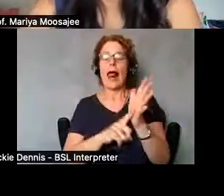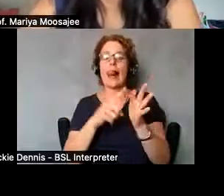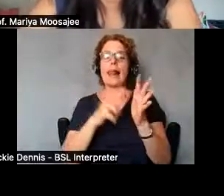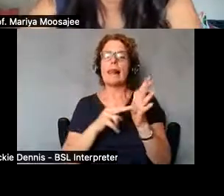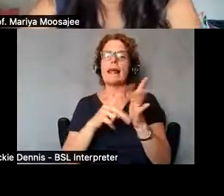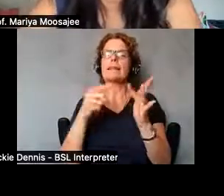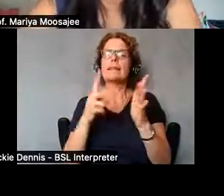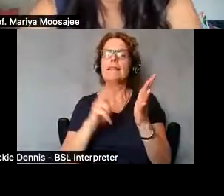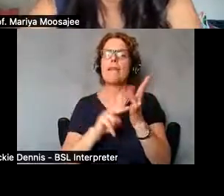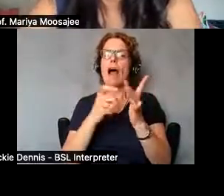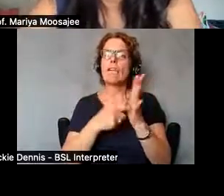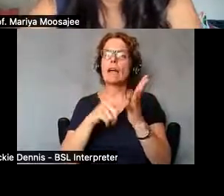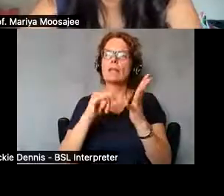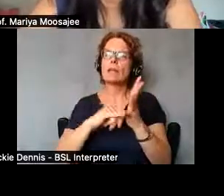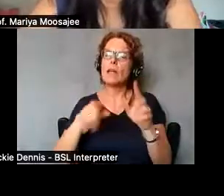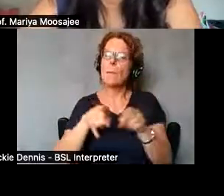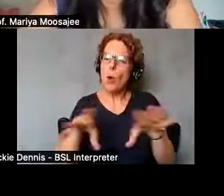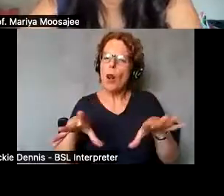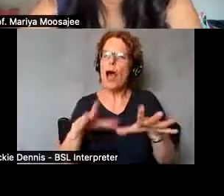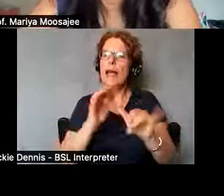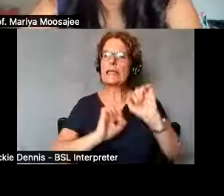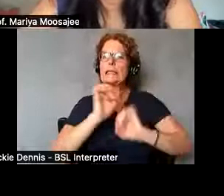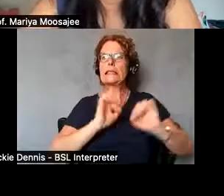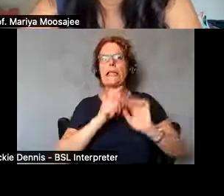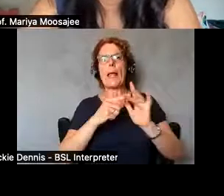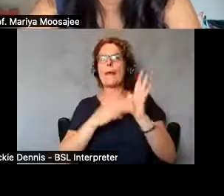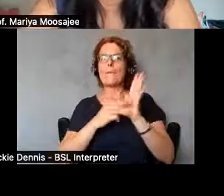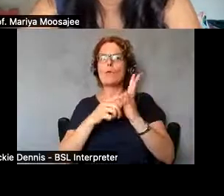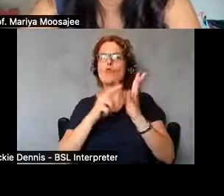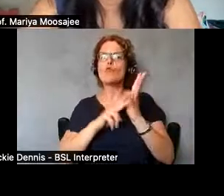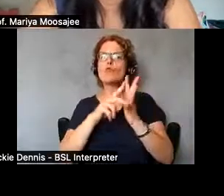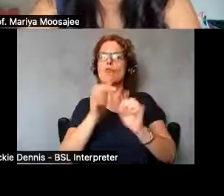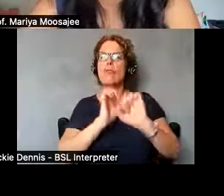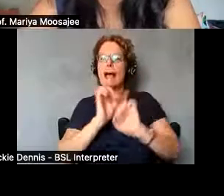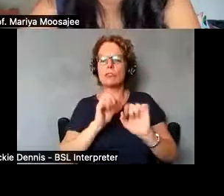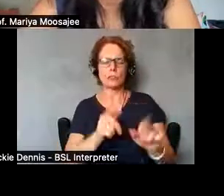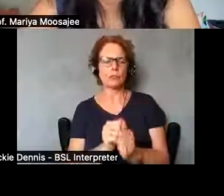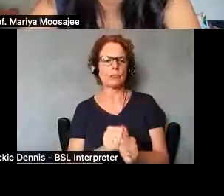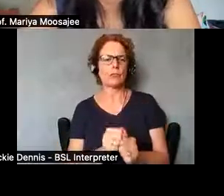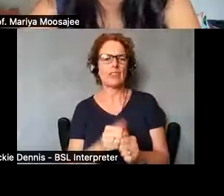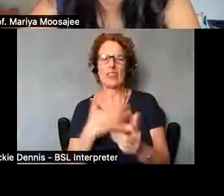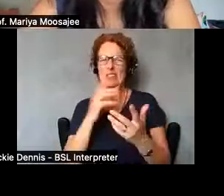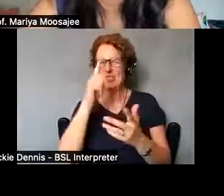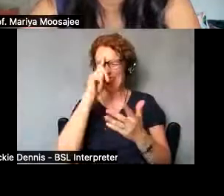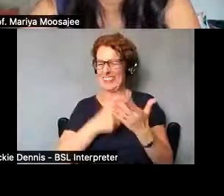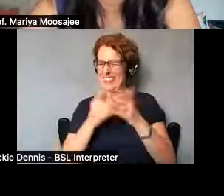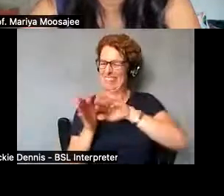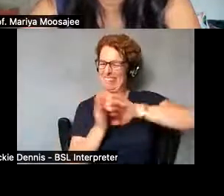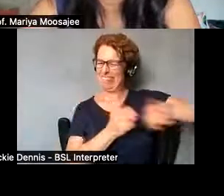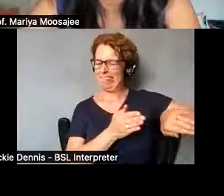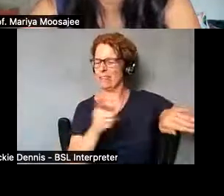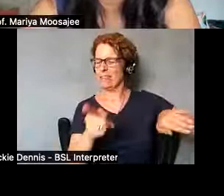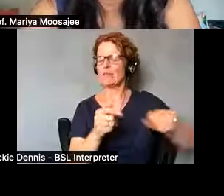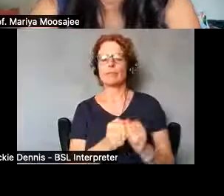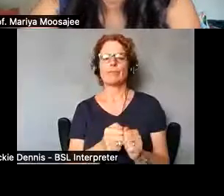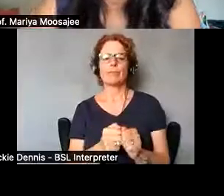immune reaction. And so we try to steer clear from this type of viral vector. That was really the main reason that